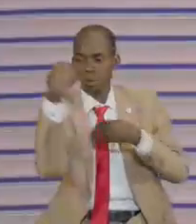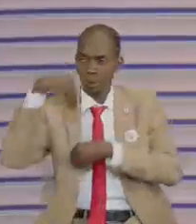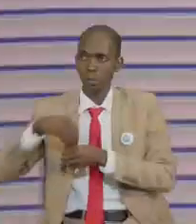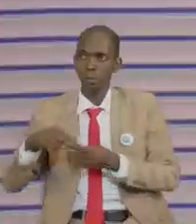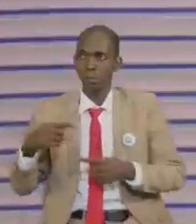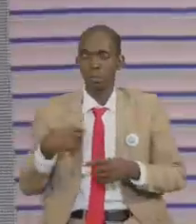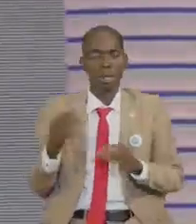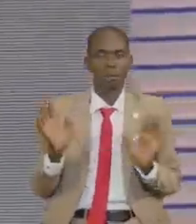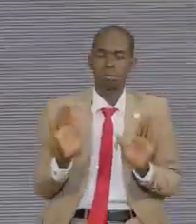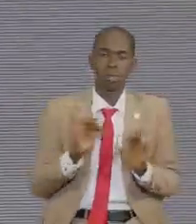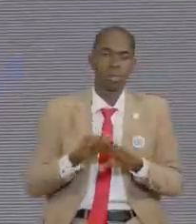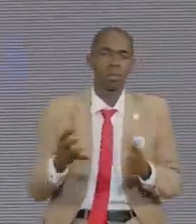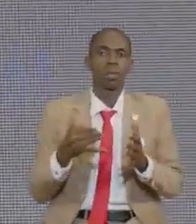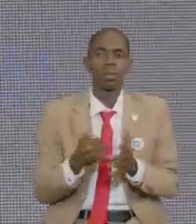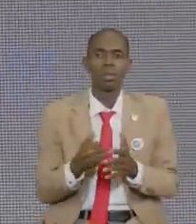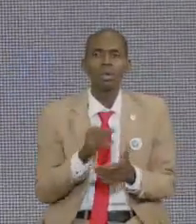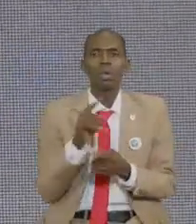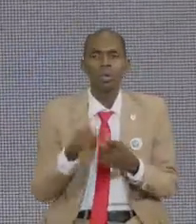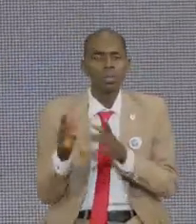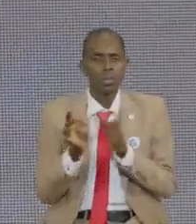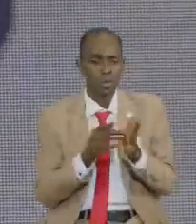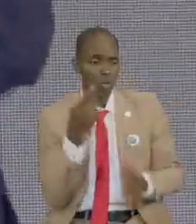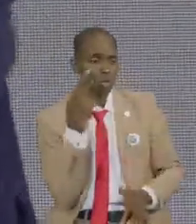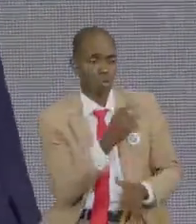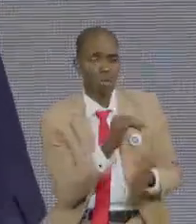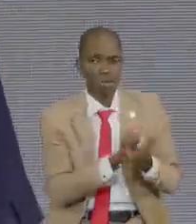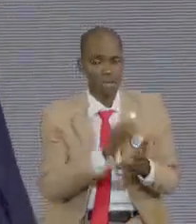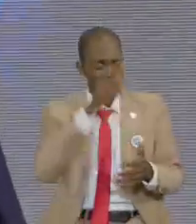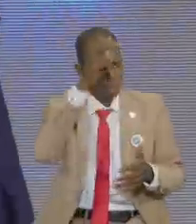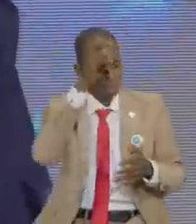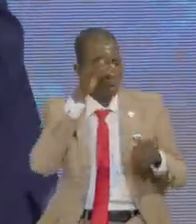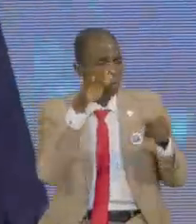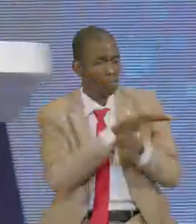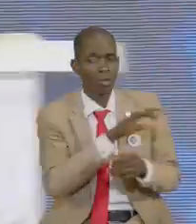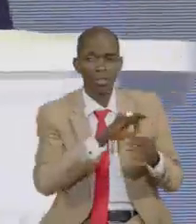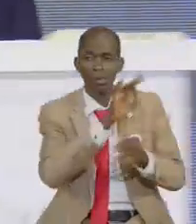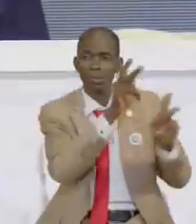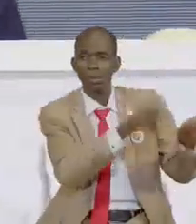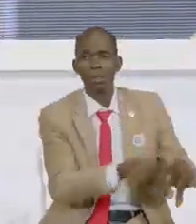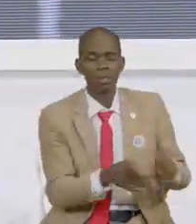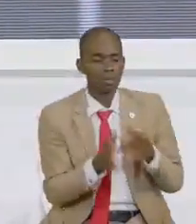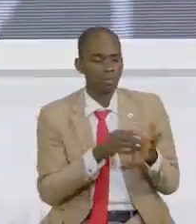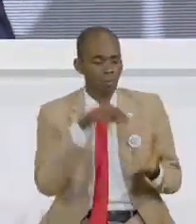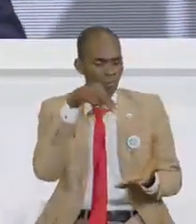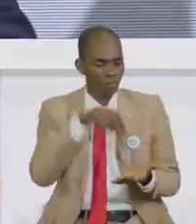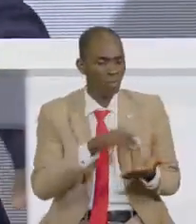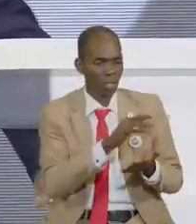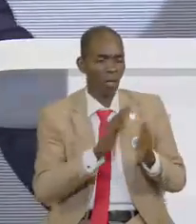When Jesus saw the demon possessed, he stood there calmly and